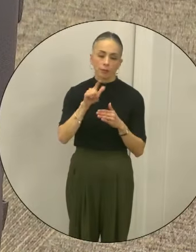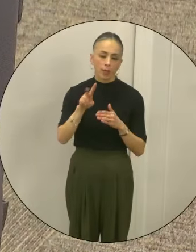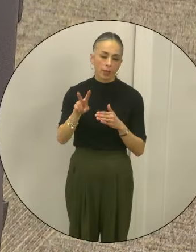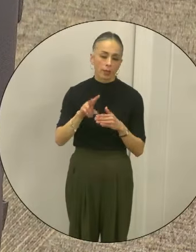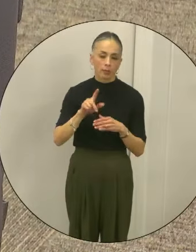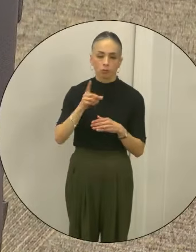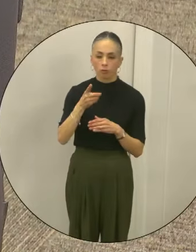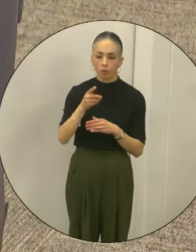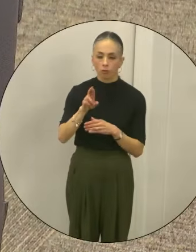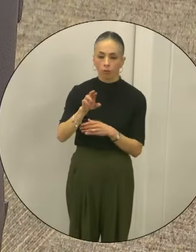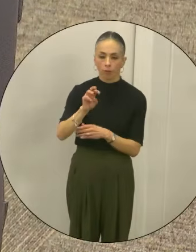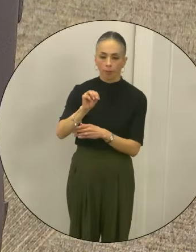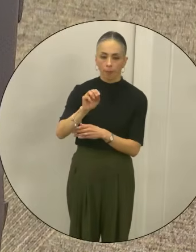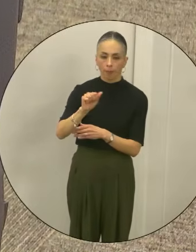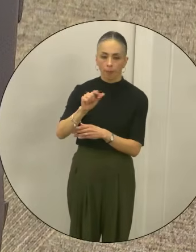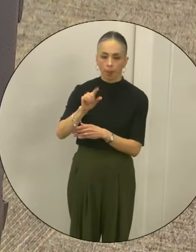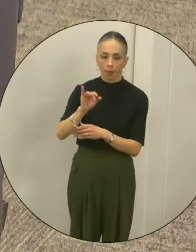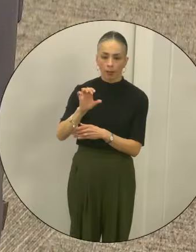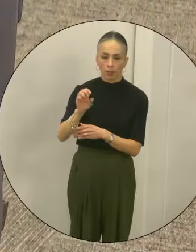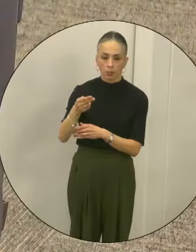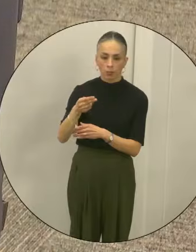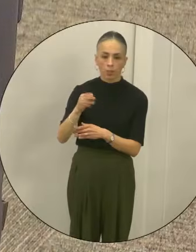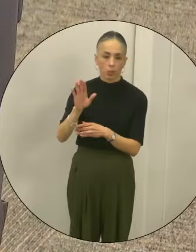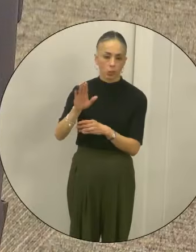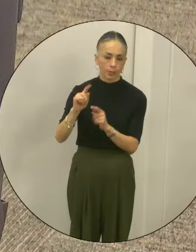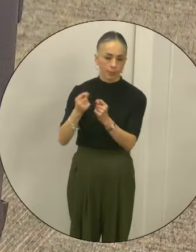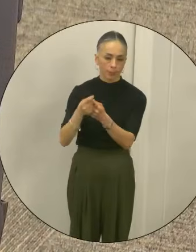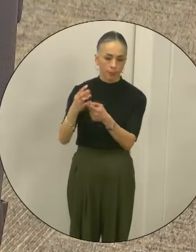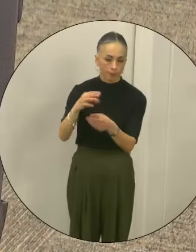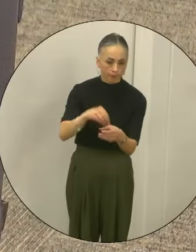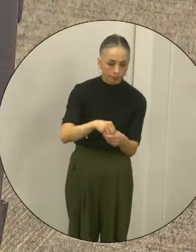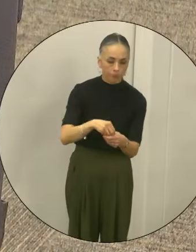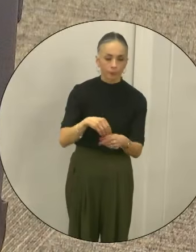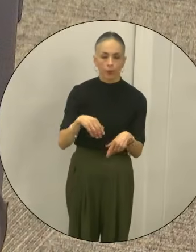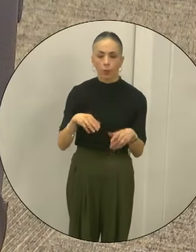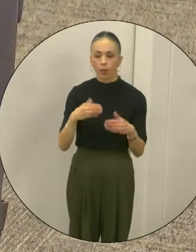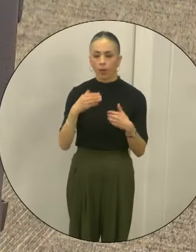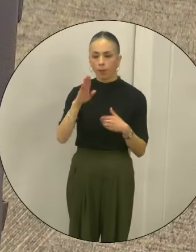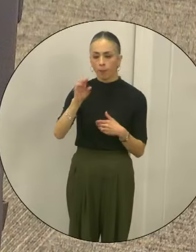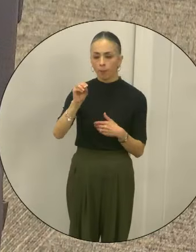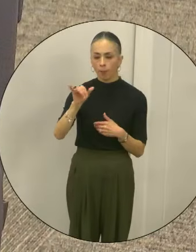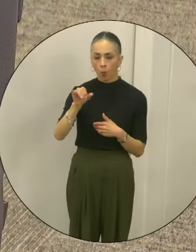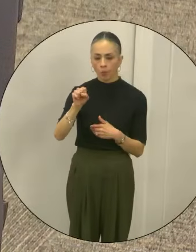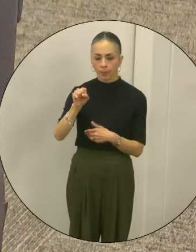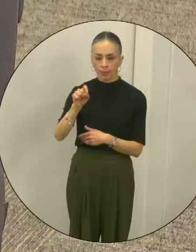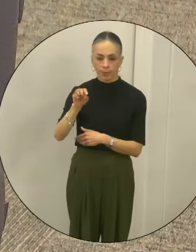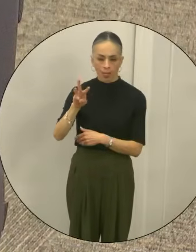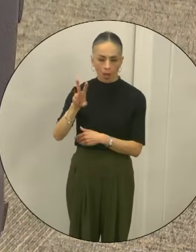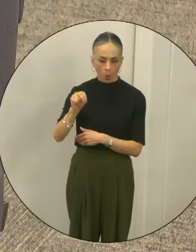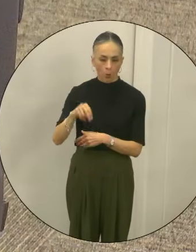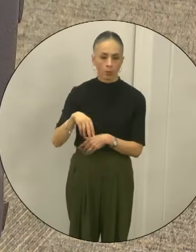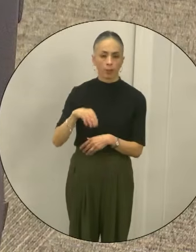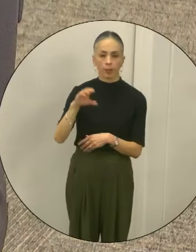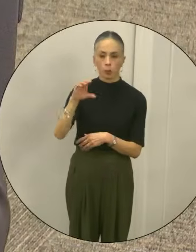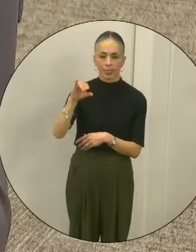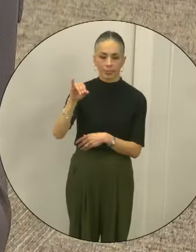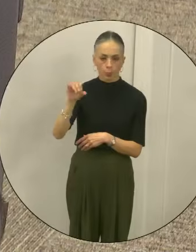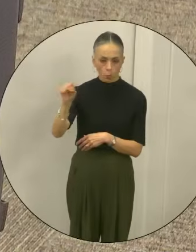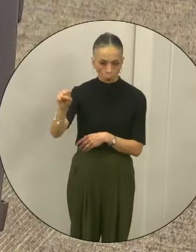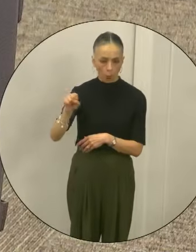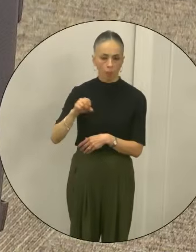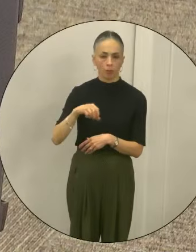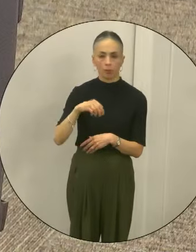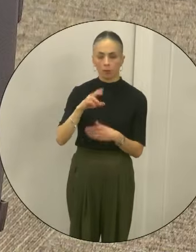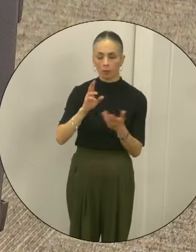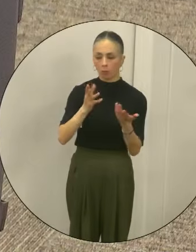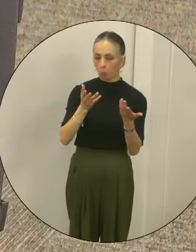is involved and her team. We do have different groups that we've had. We've had Boys Town and communities and schools come. So it is a varied group. But